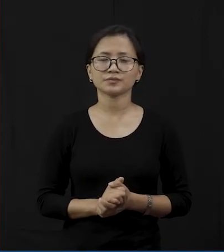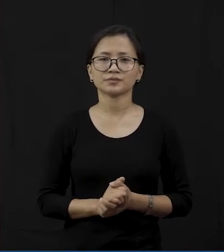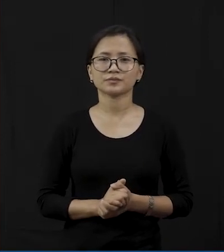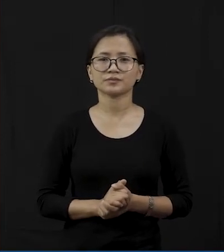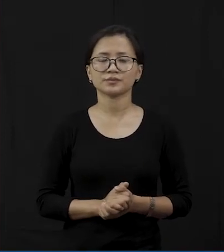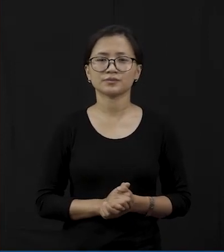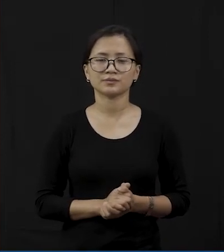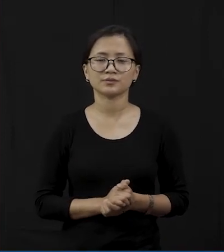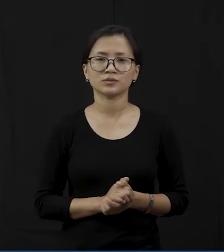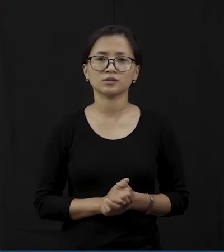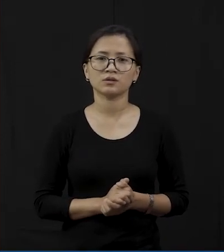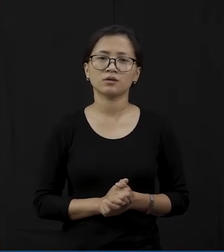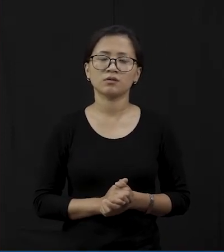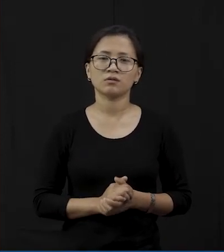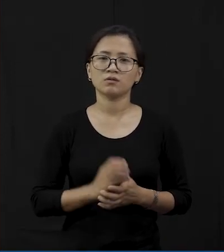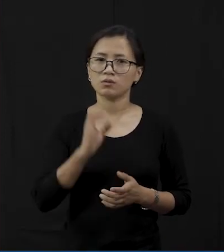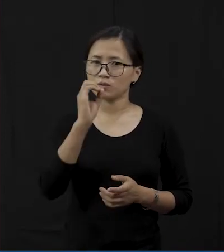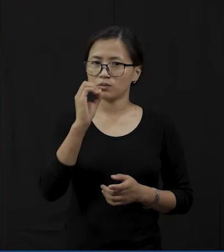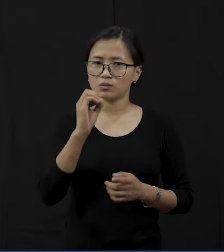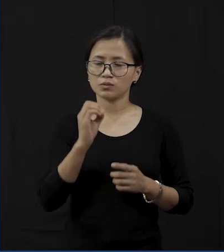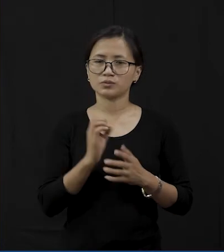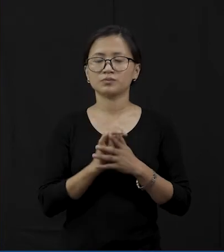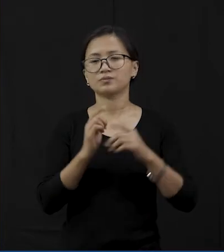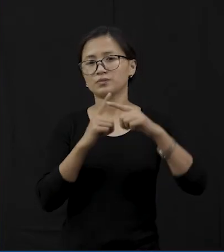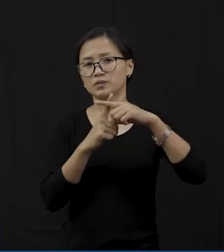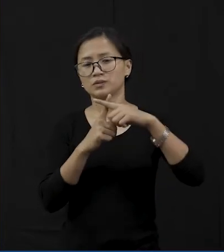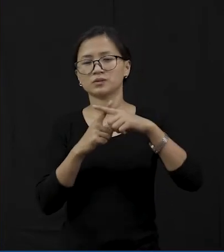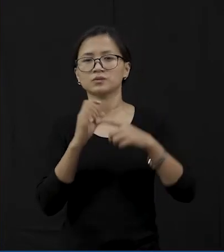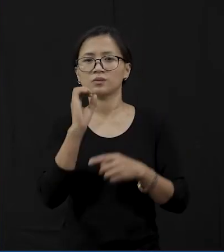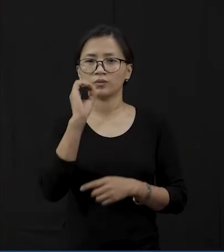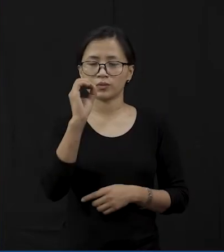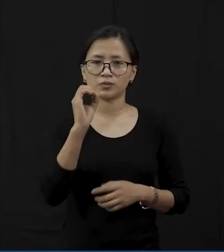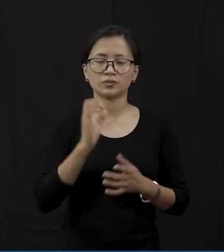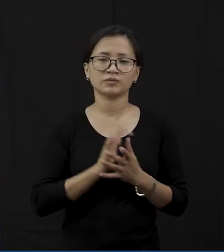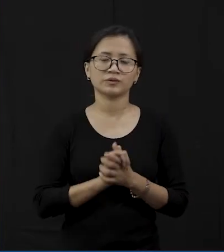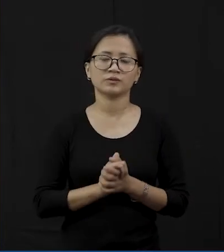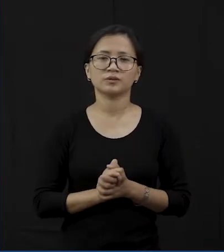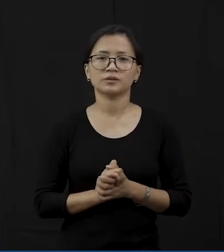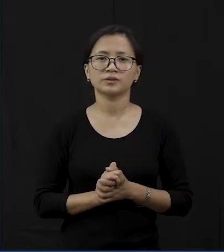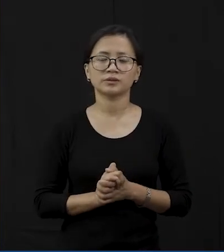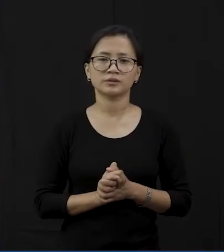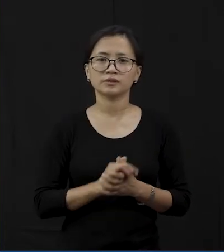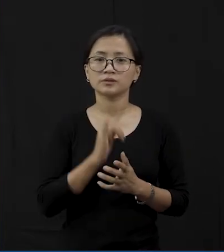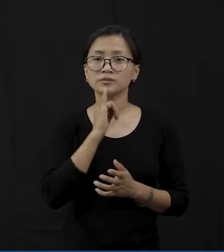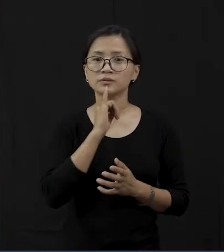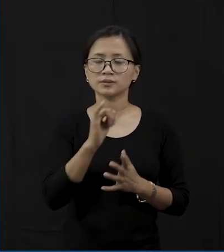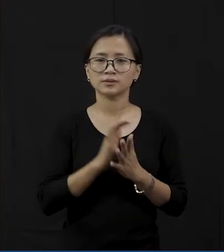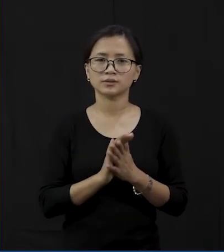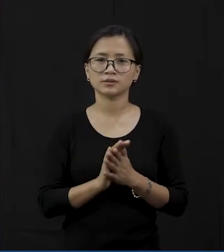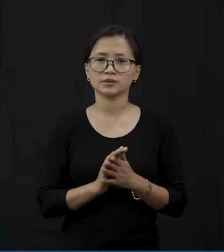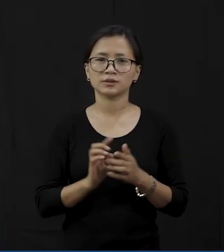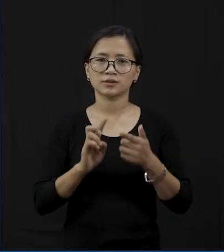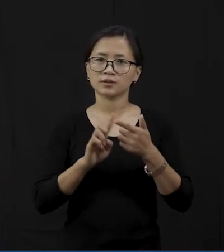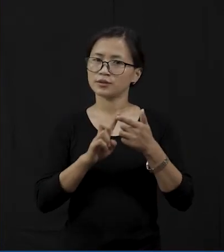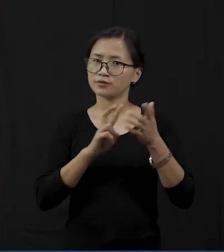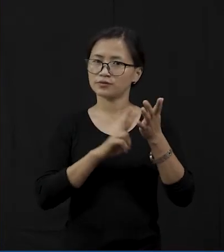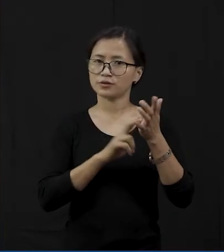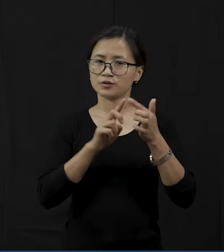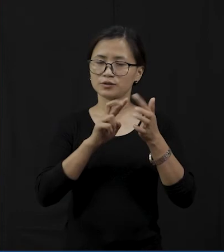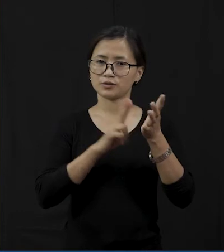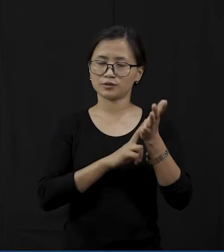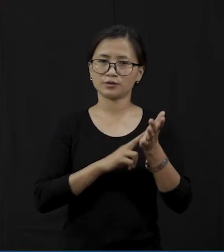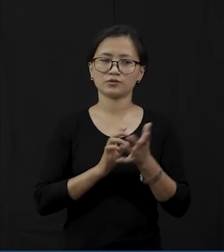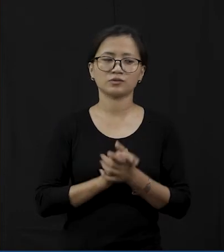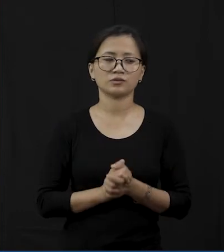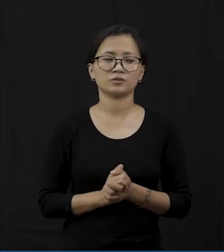Another, odd plus odd is even, because